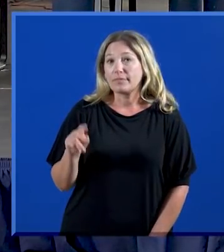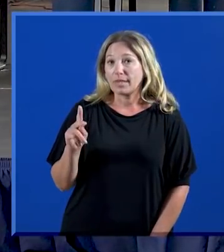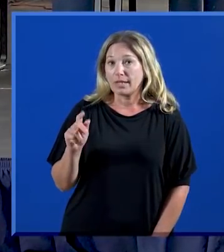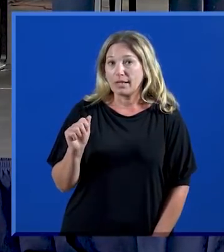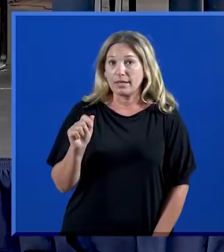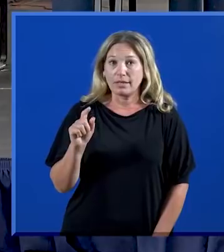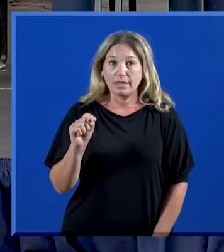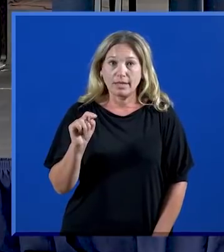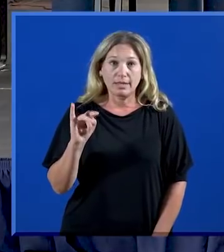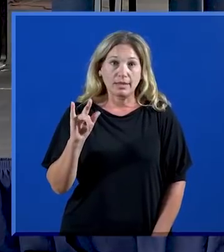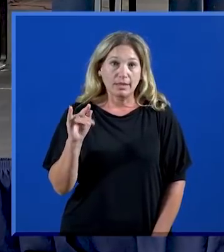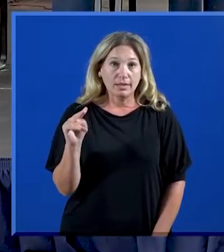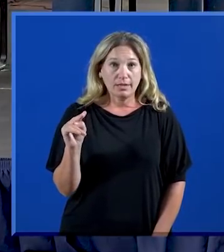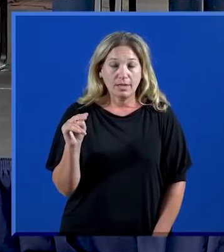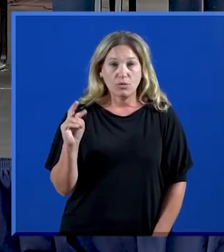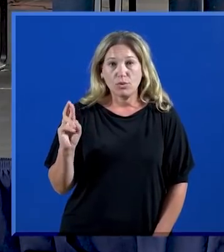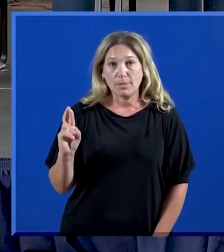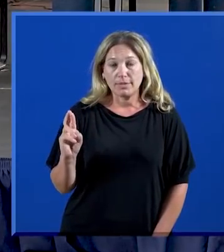Caitlin Robinson.